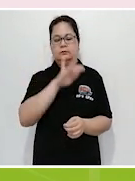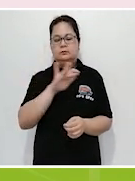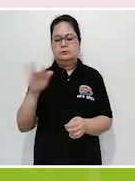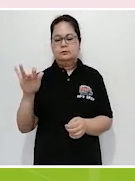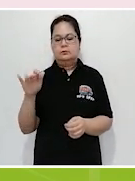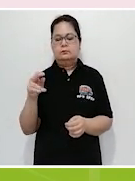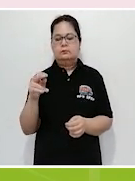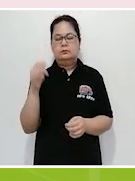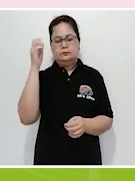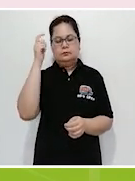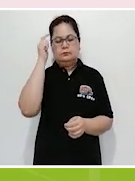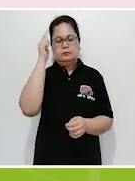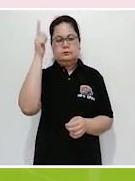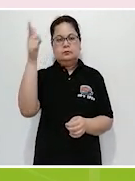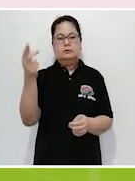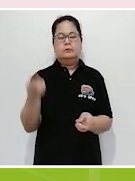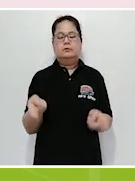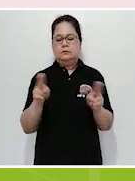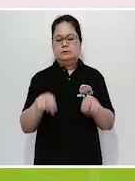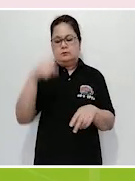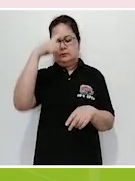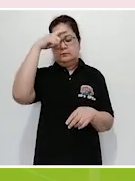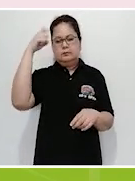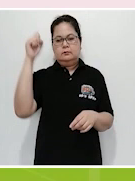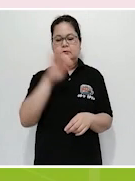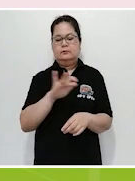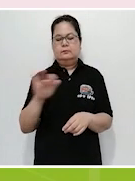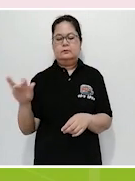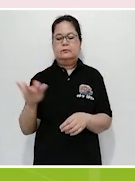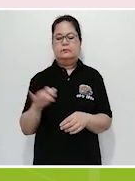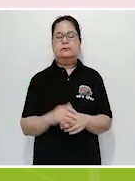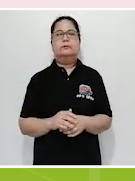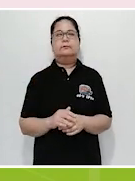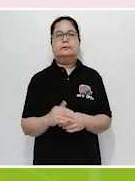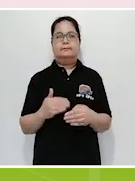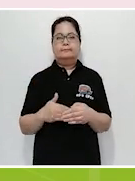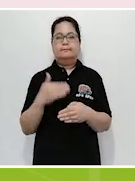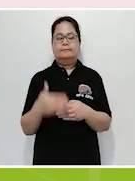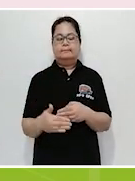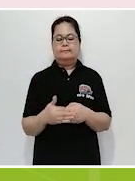I think blank will happen because blank.